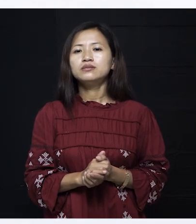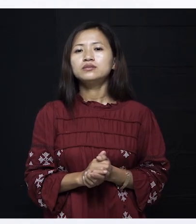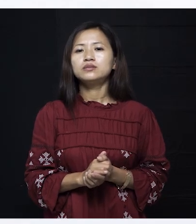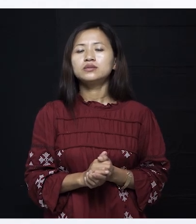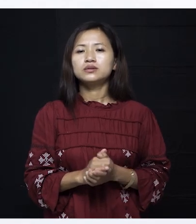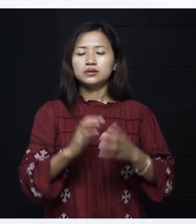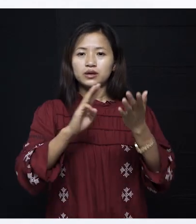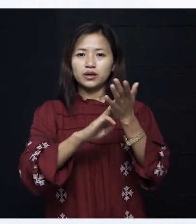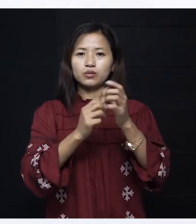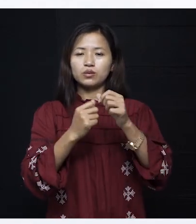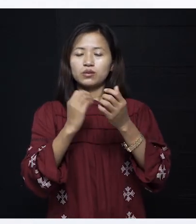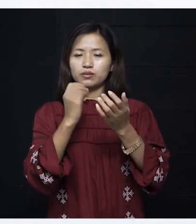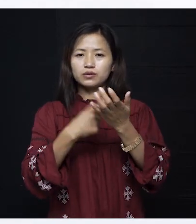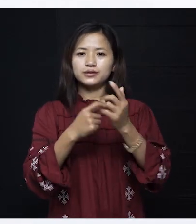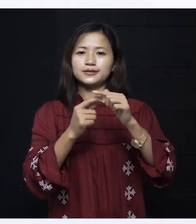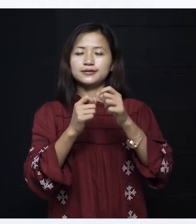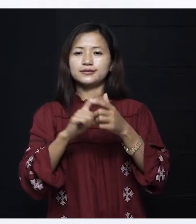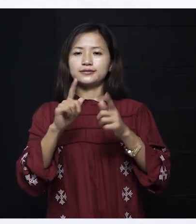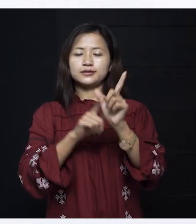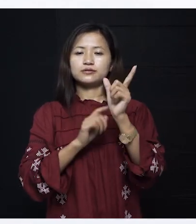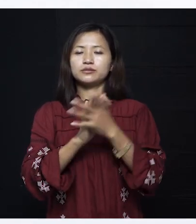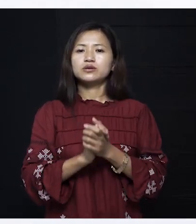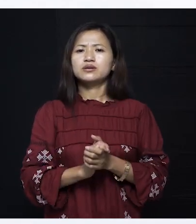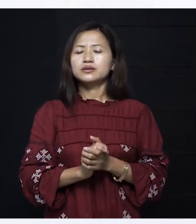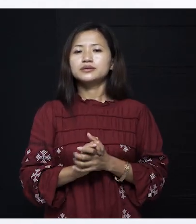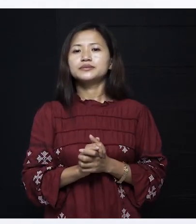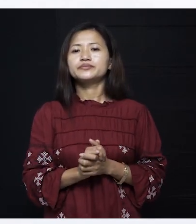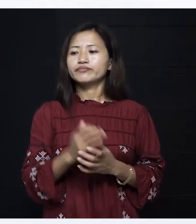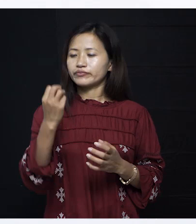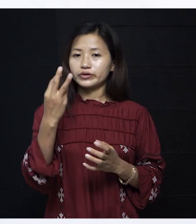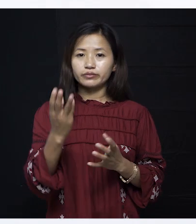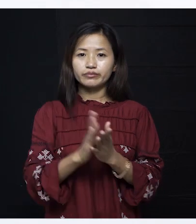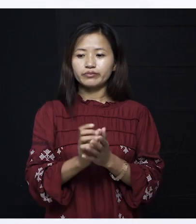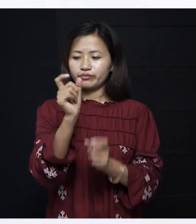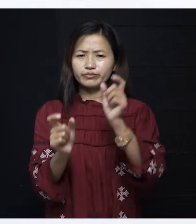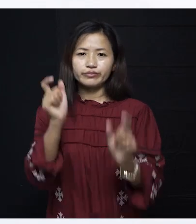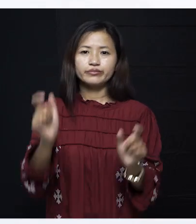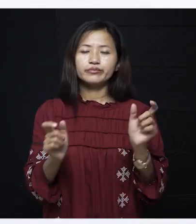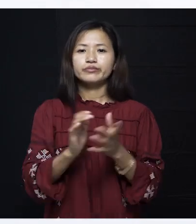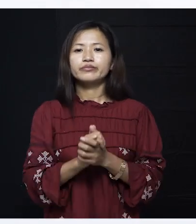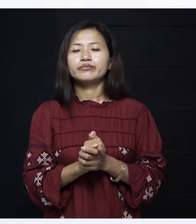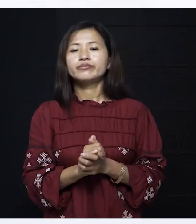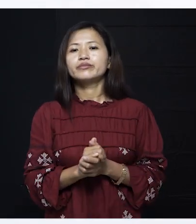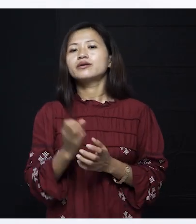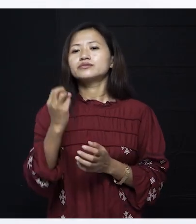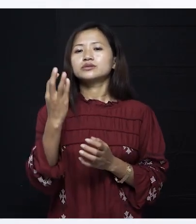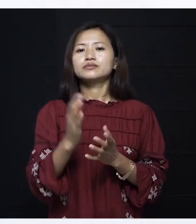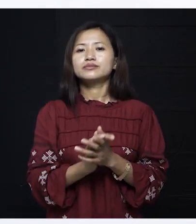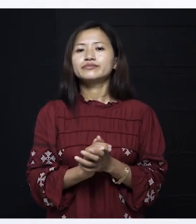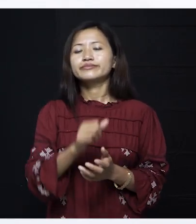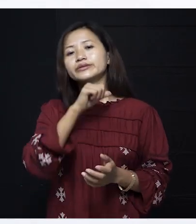the mortality also. And this is to do with the number of people, the number